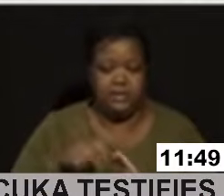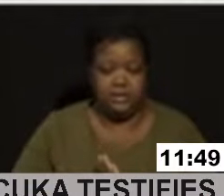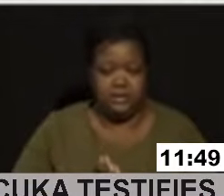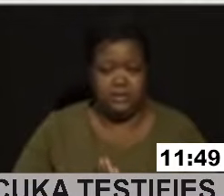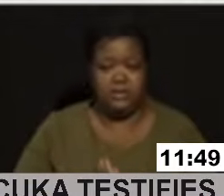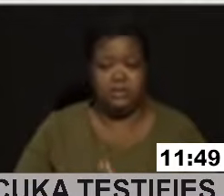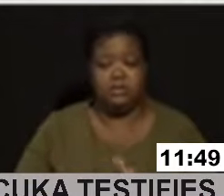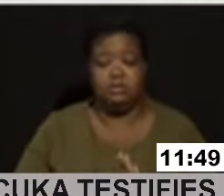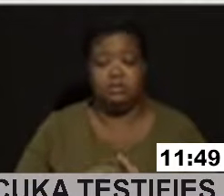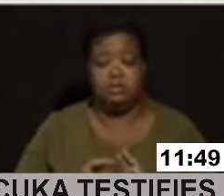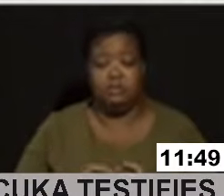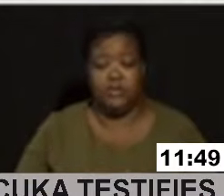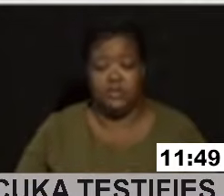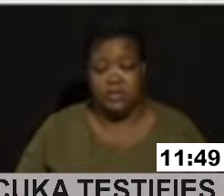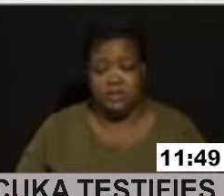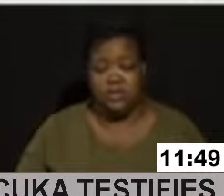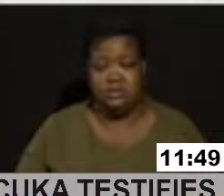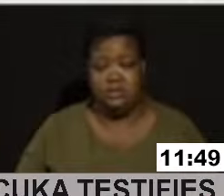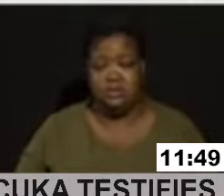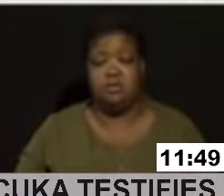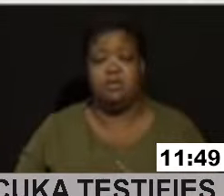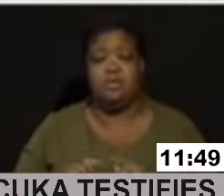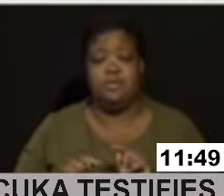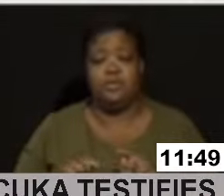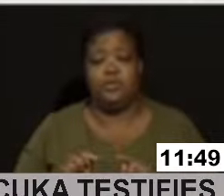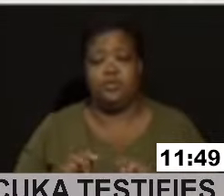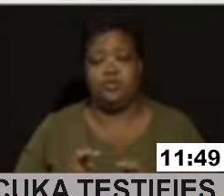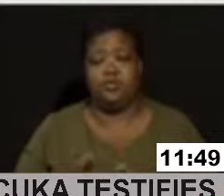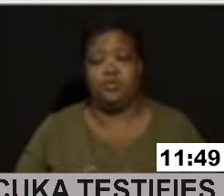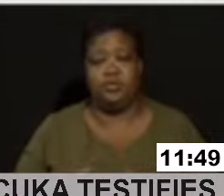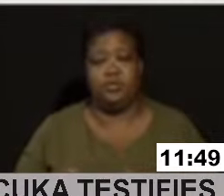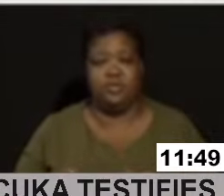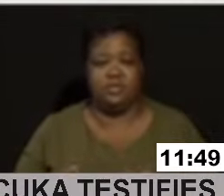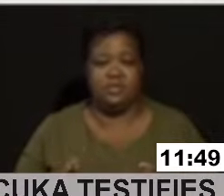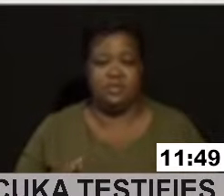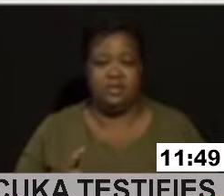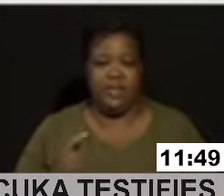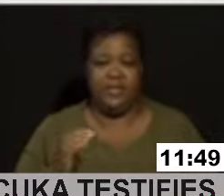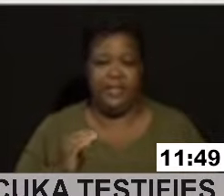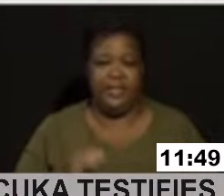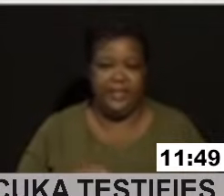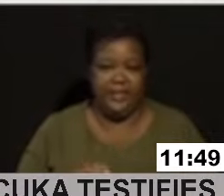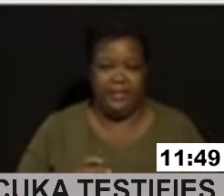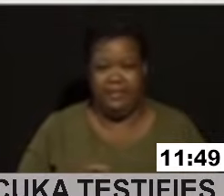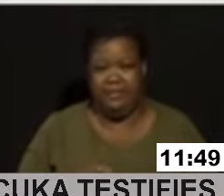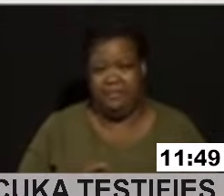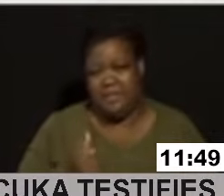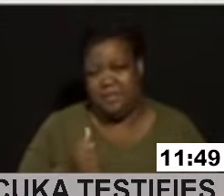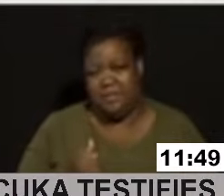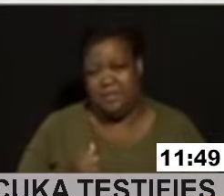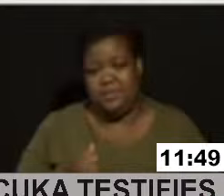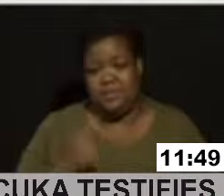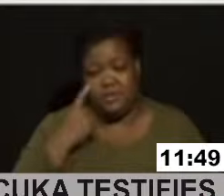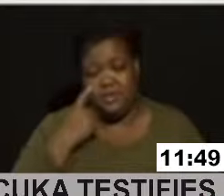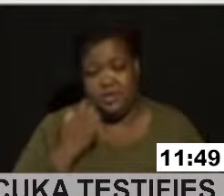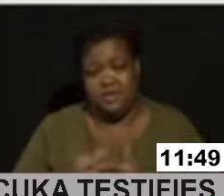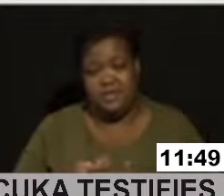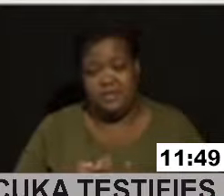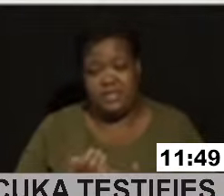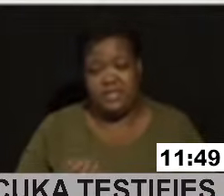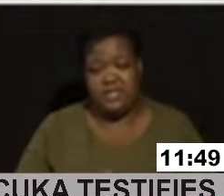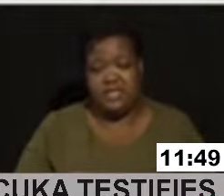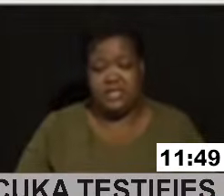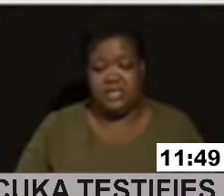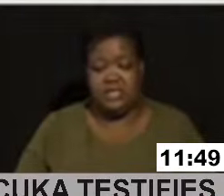both investigative and prosecutorial resources were severely constrained. Evidence had also been destroyed in many